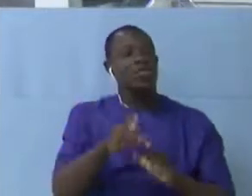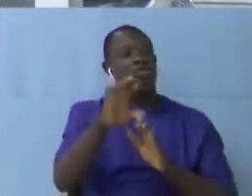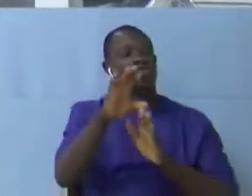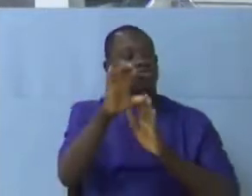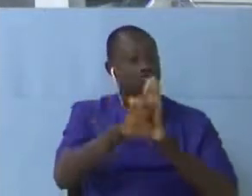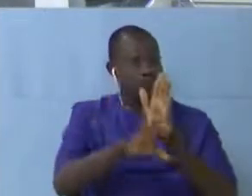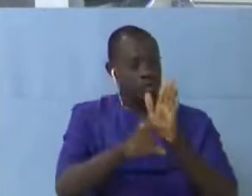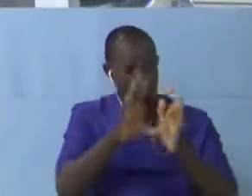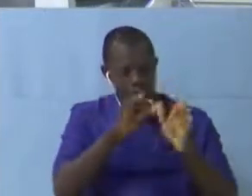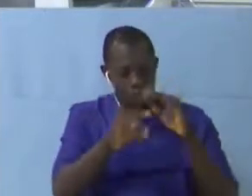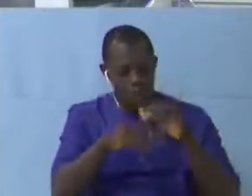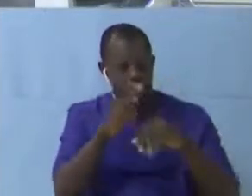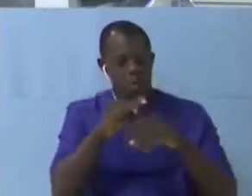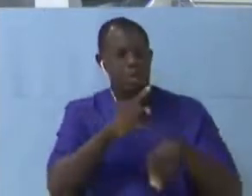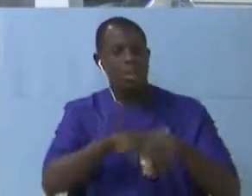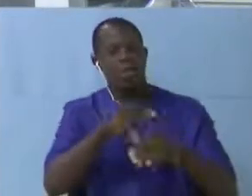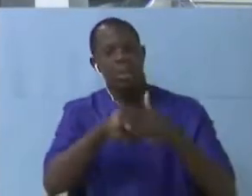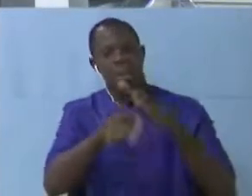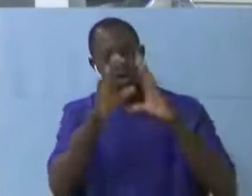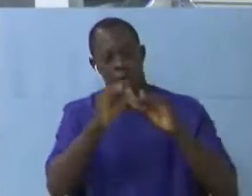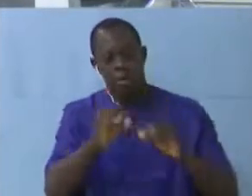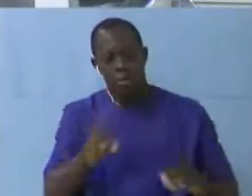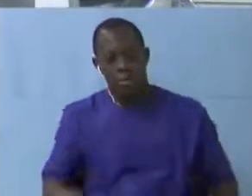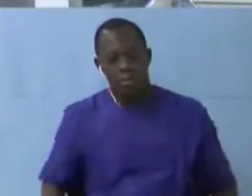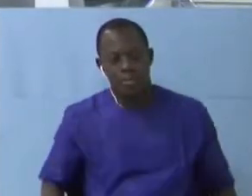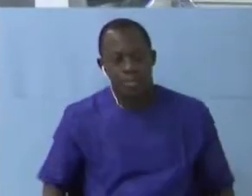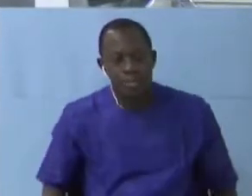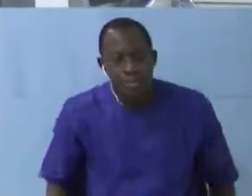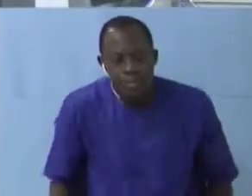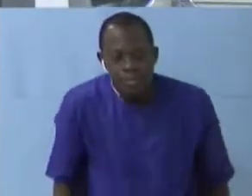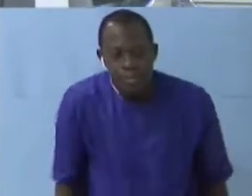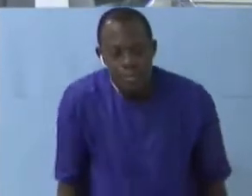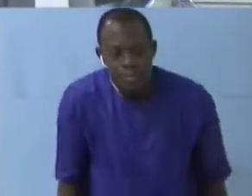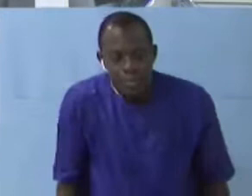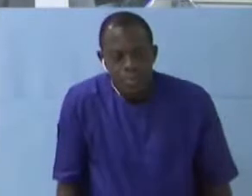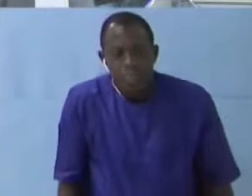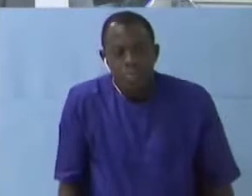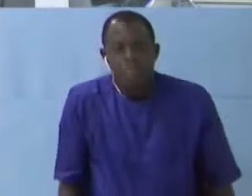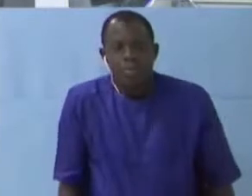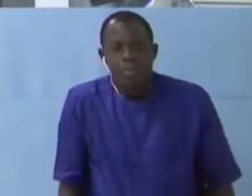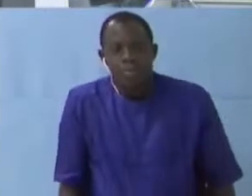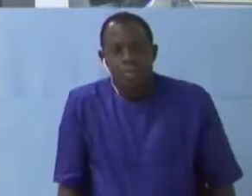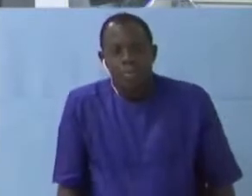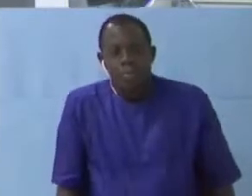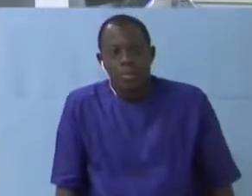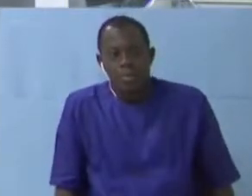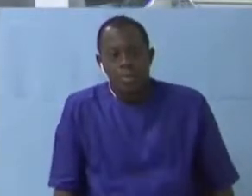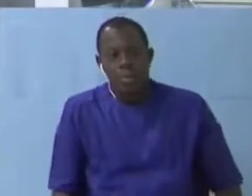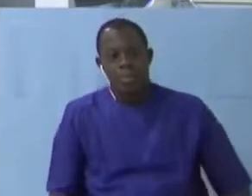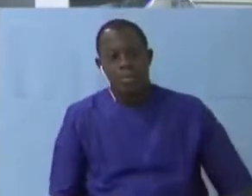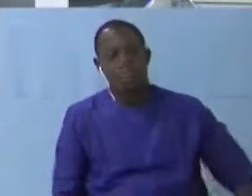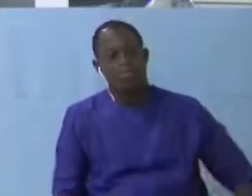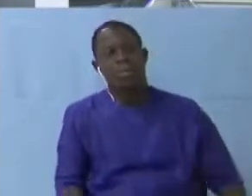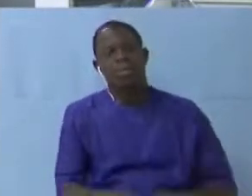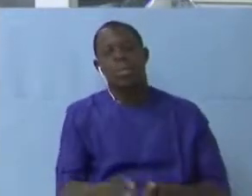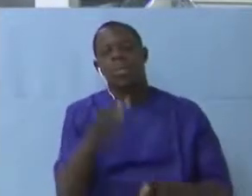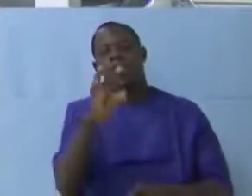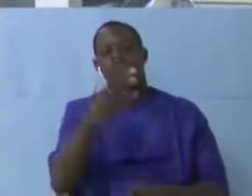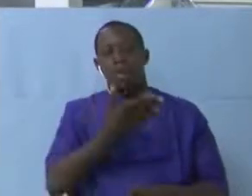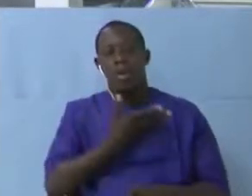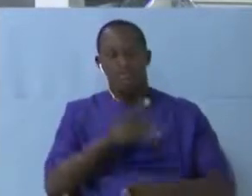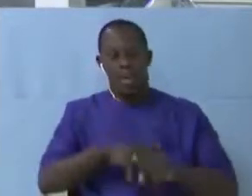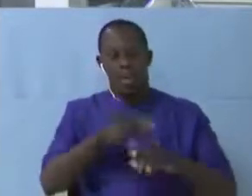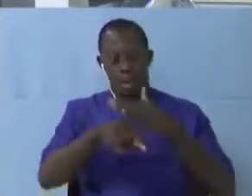if we were to have term limits in our constitution, that would mean, irrespective of how powerful you